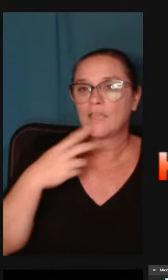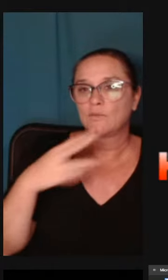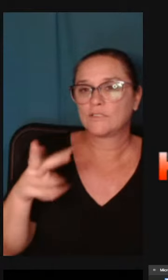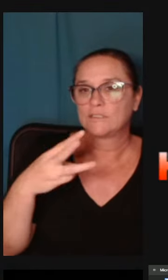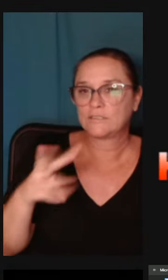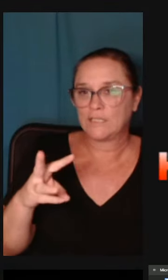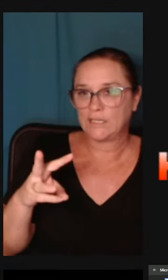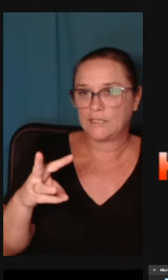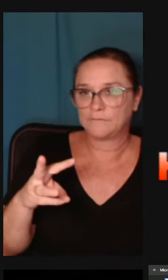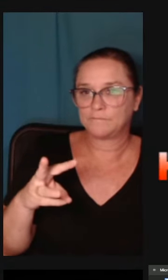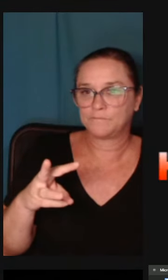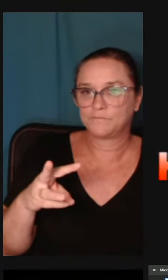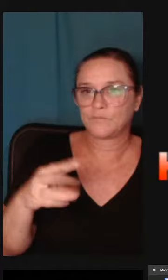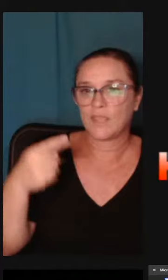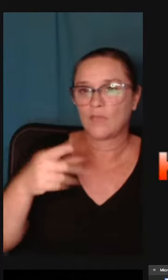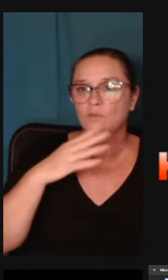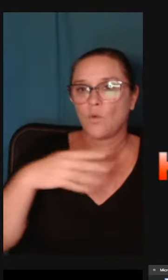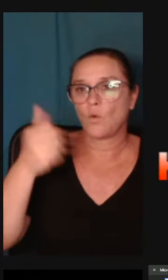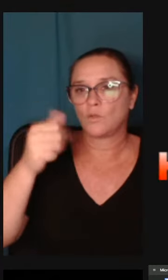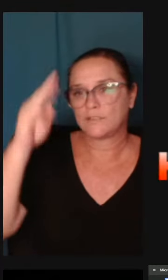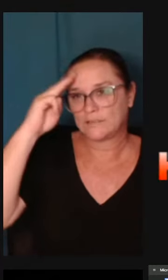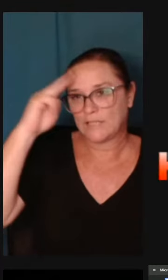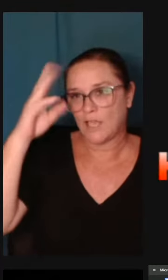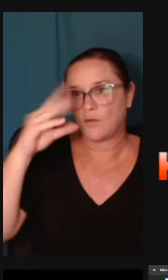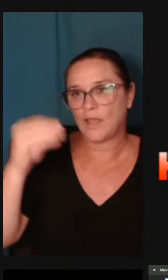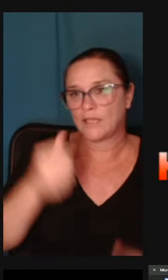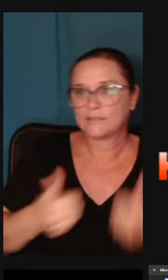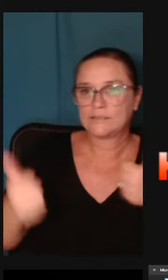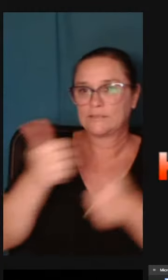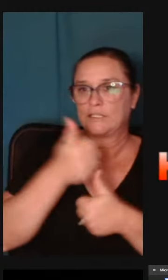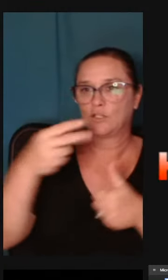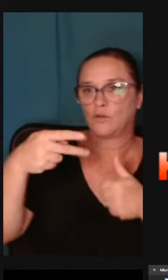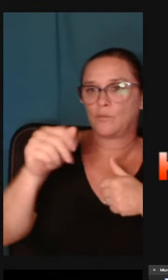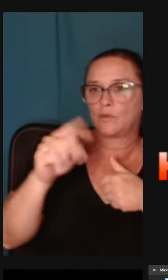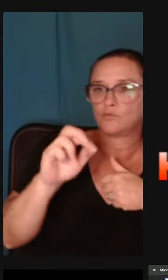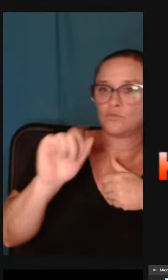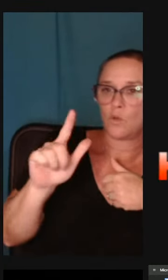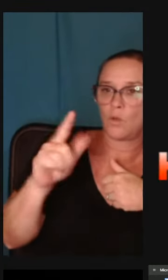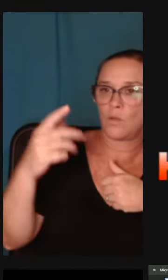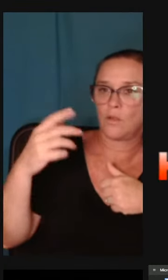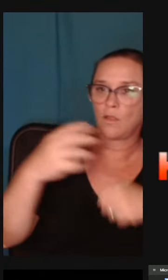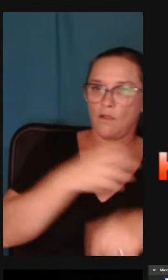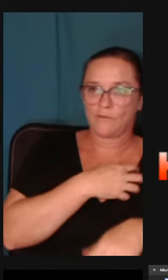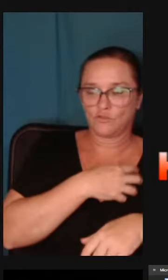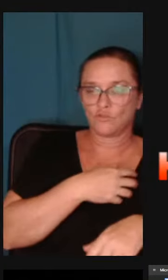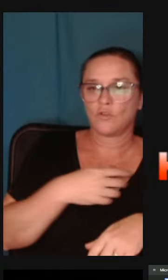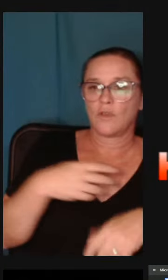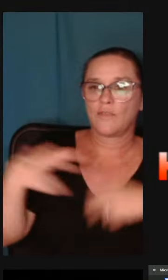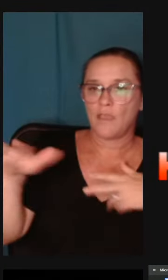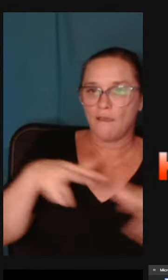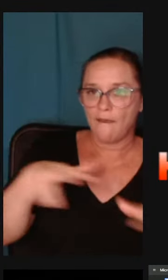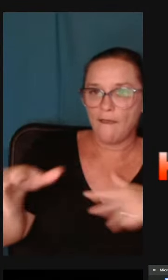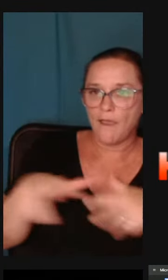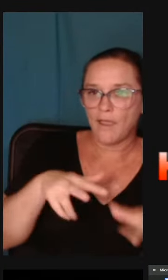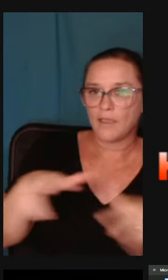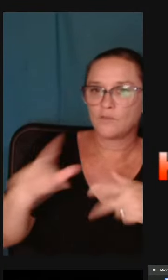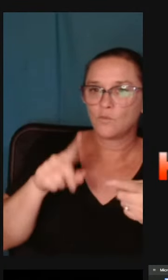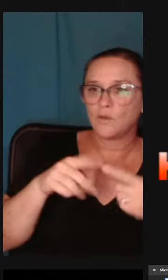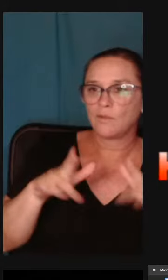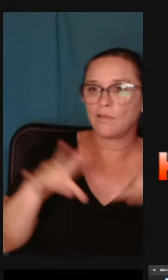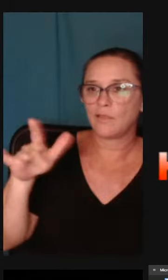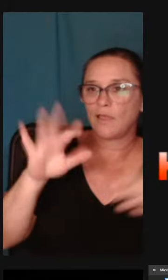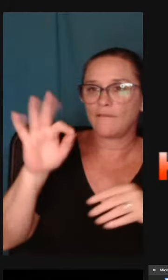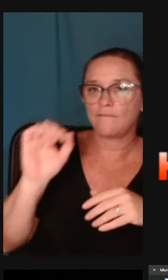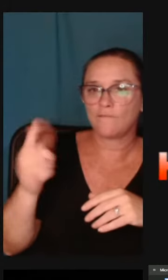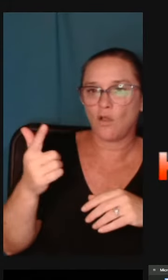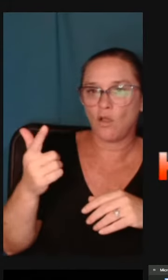old, the oldest scout and a senior patrol officer. They hiked down a trail in light fog.